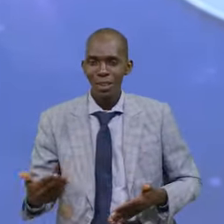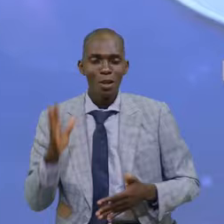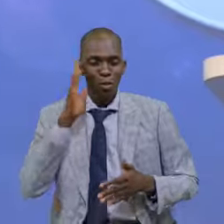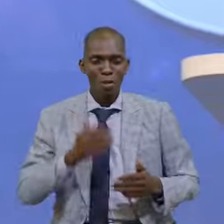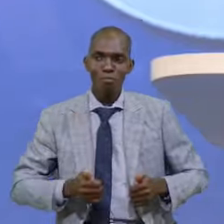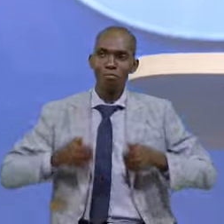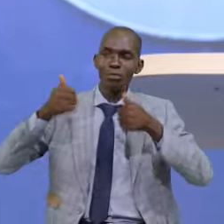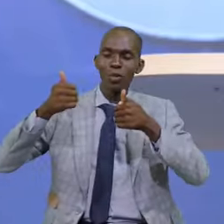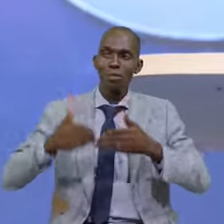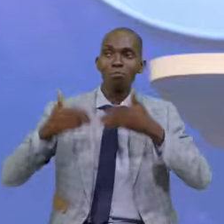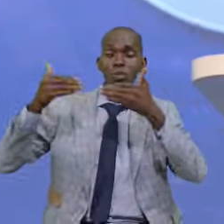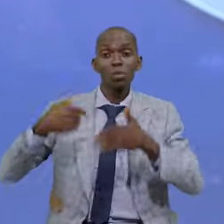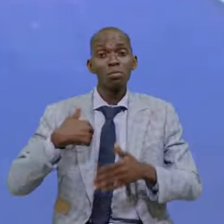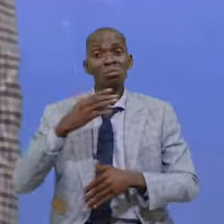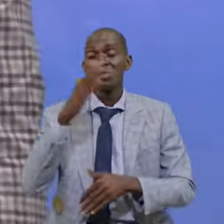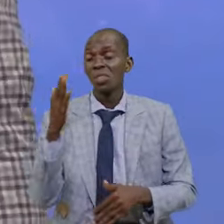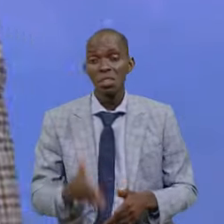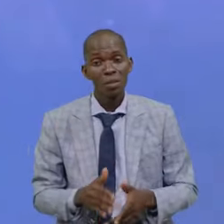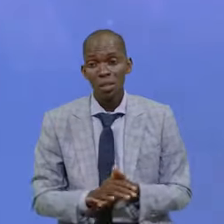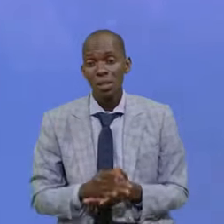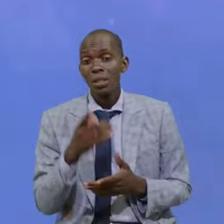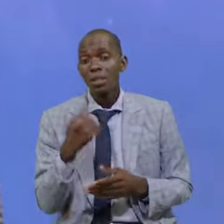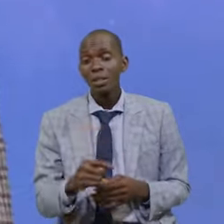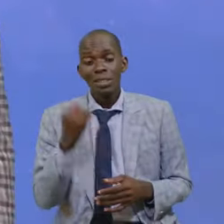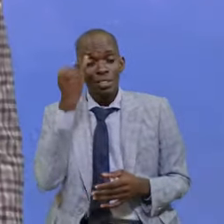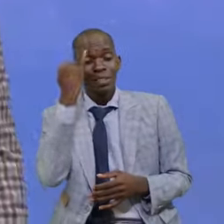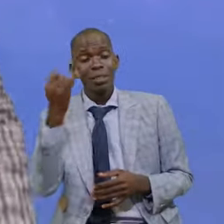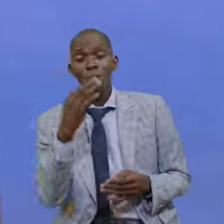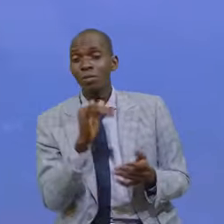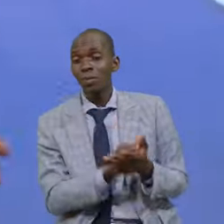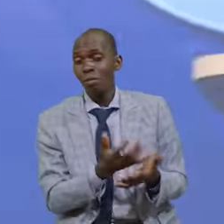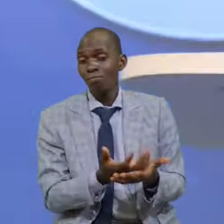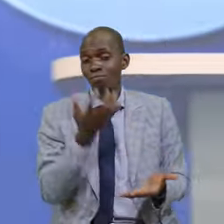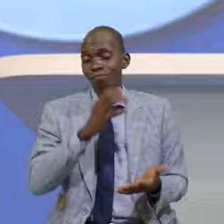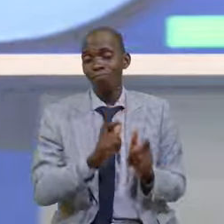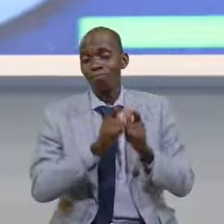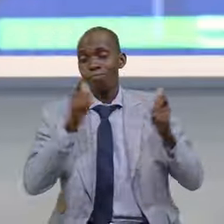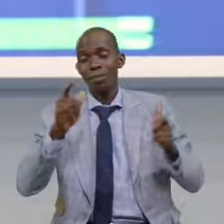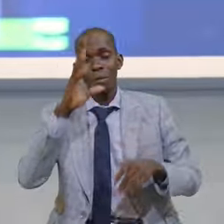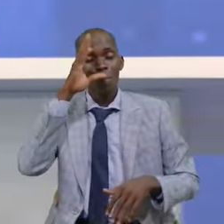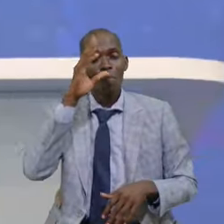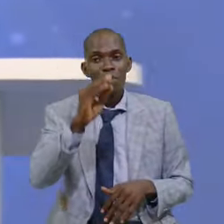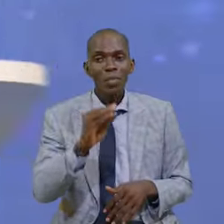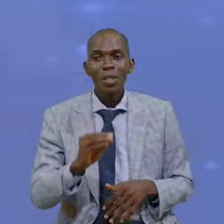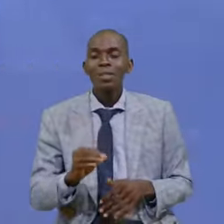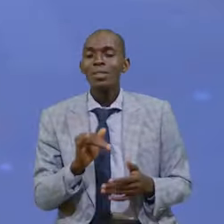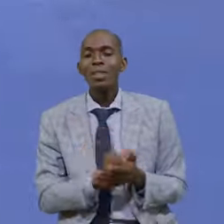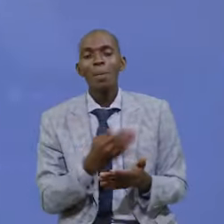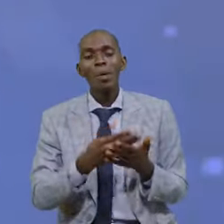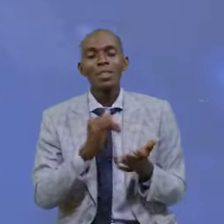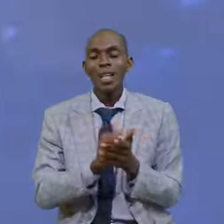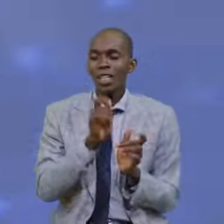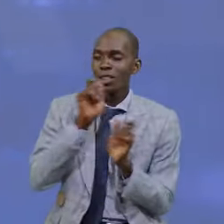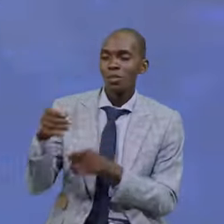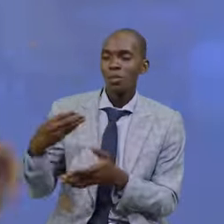Never, never. The intention of the big man, the intention of that man, money bag, to have